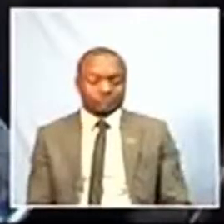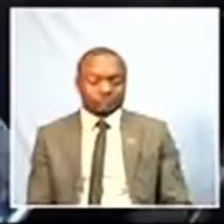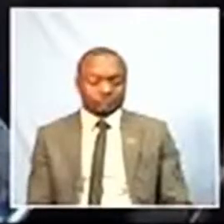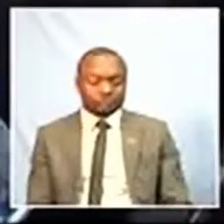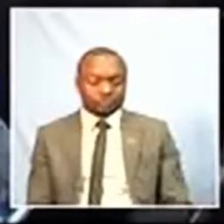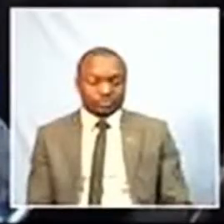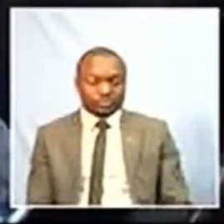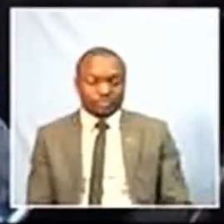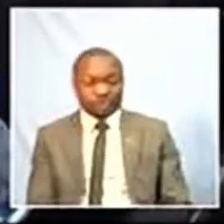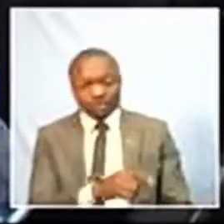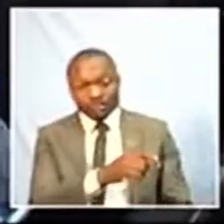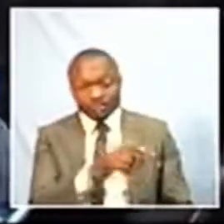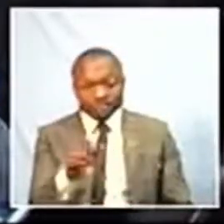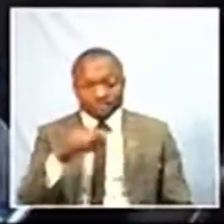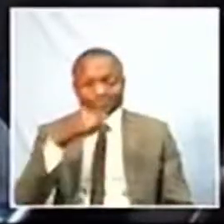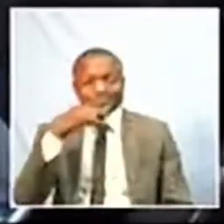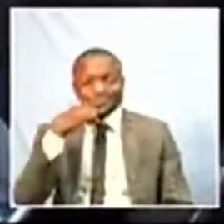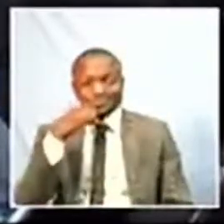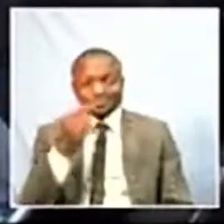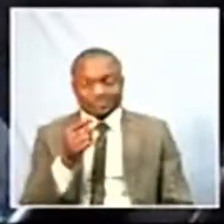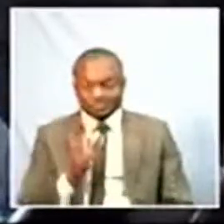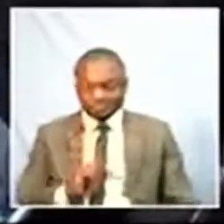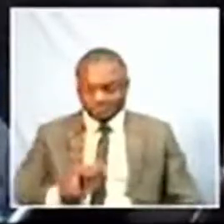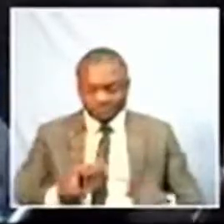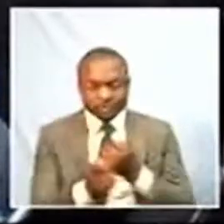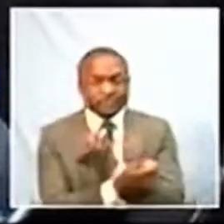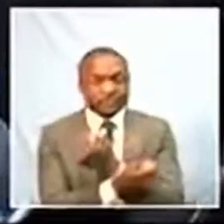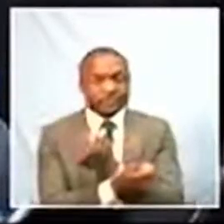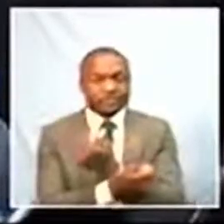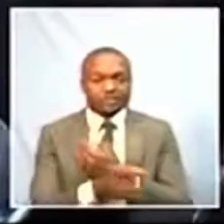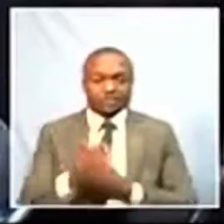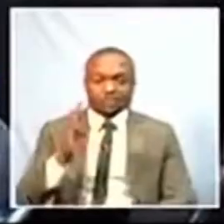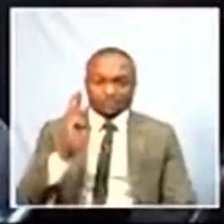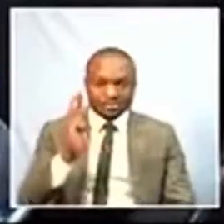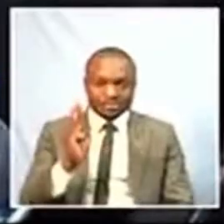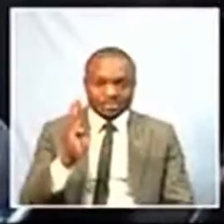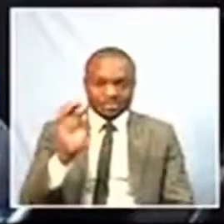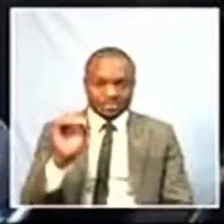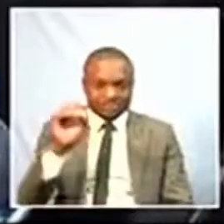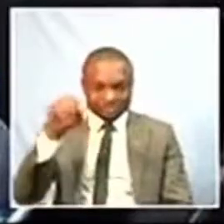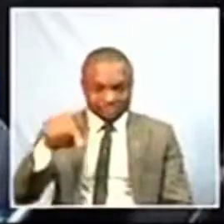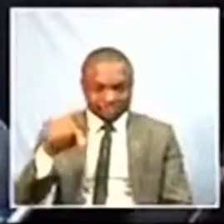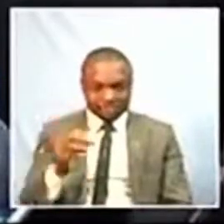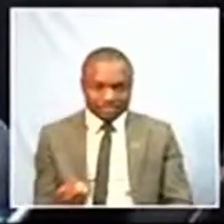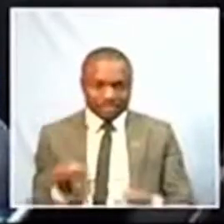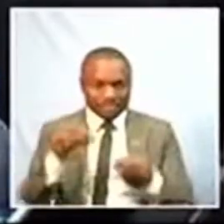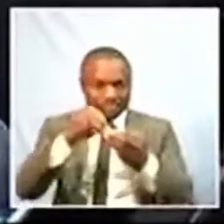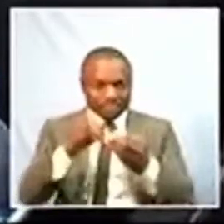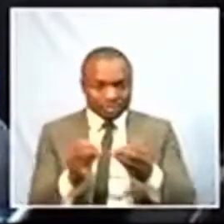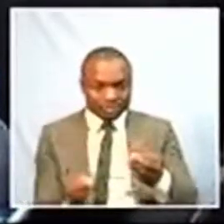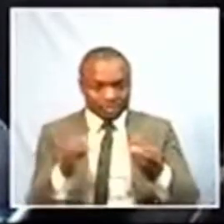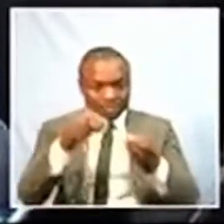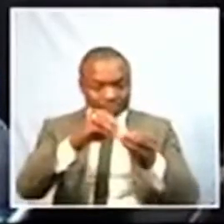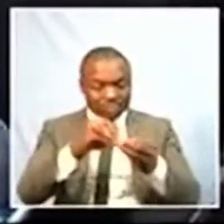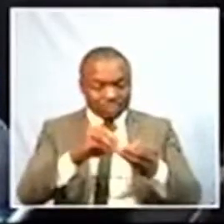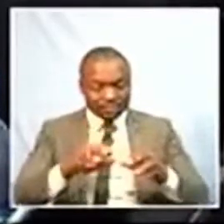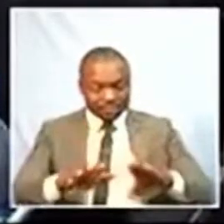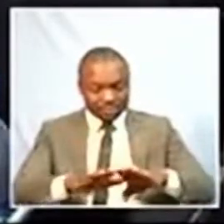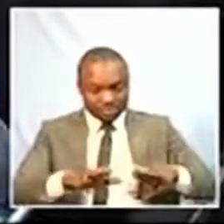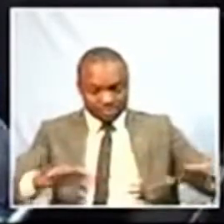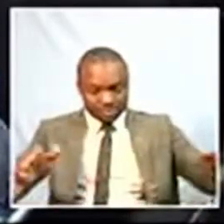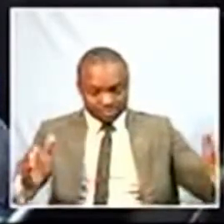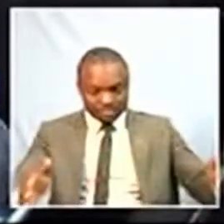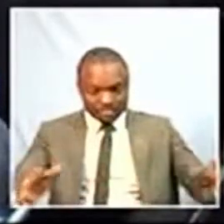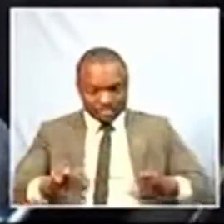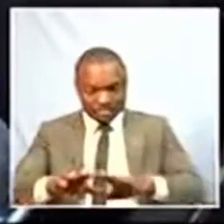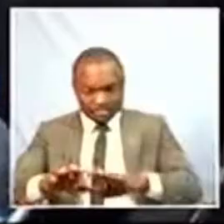are saying they changed the scope by adding some verandas to the